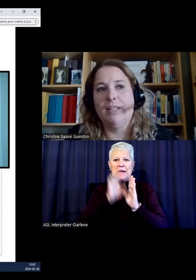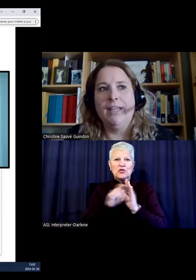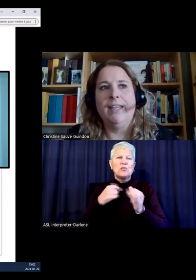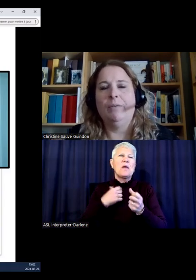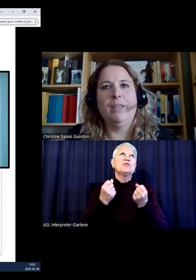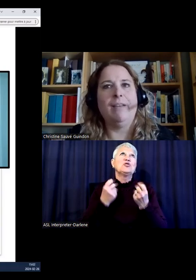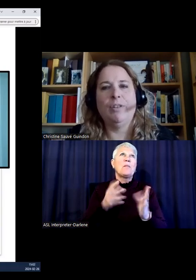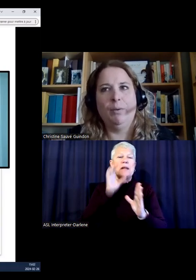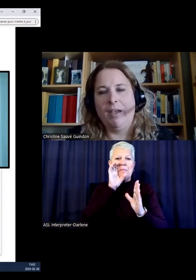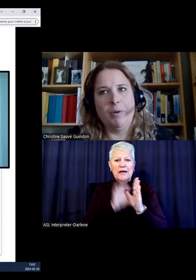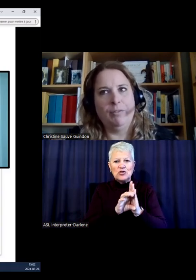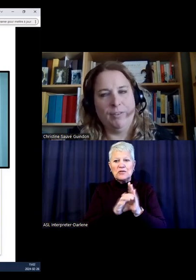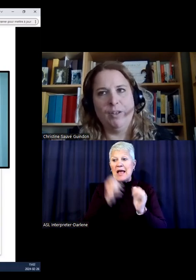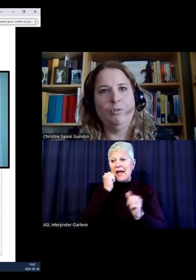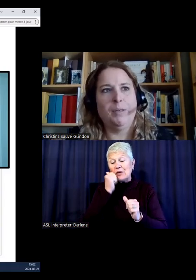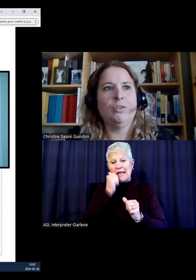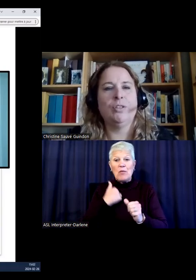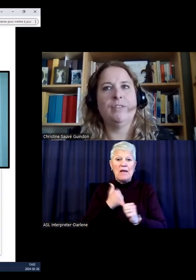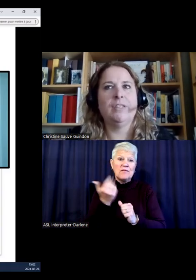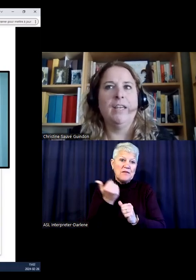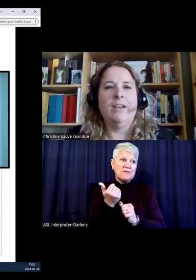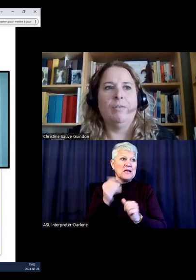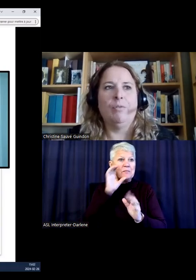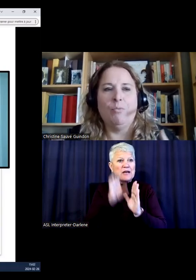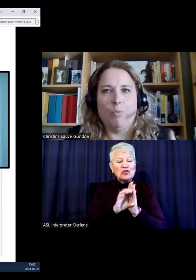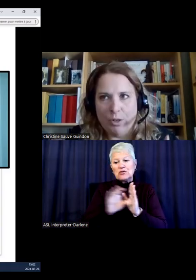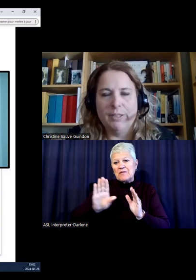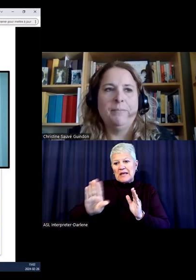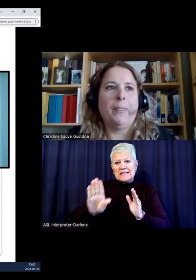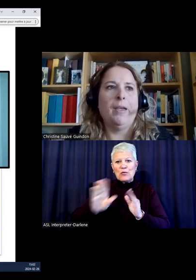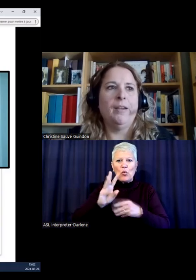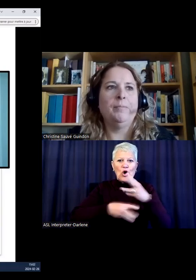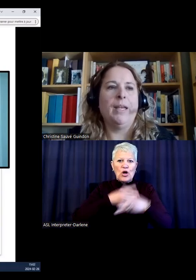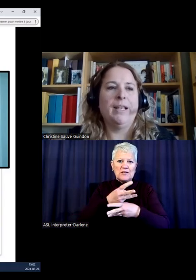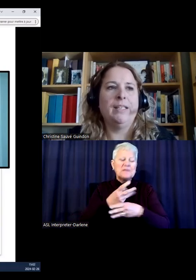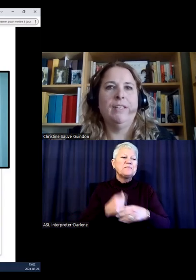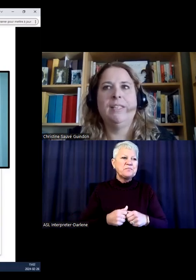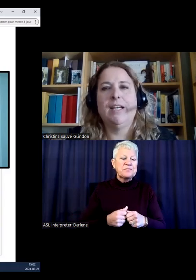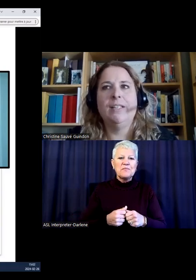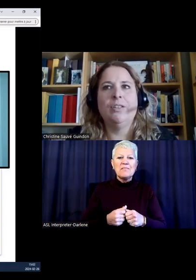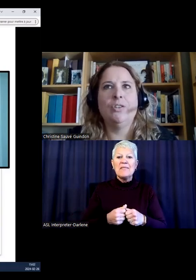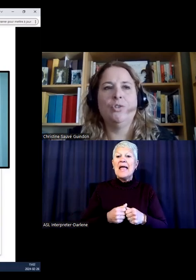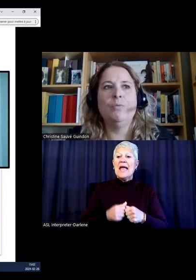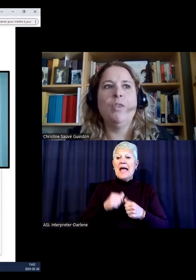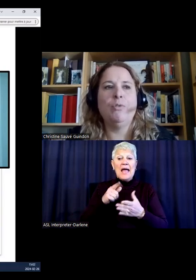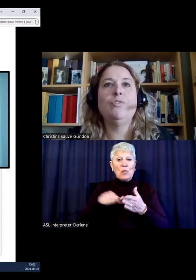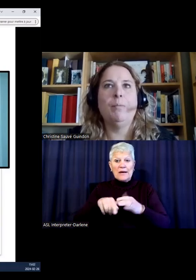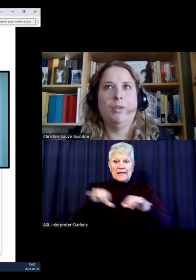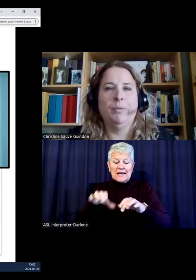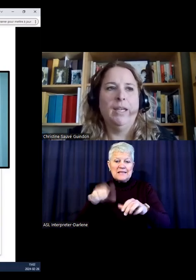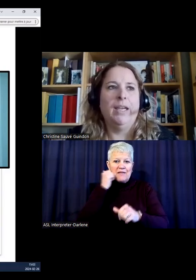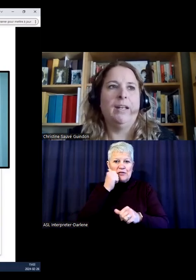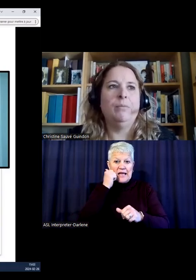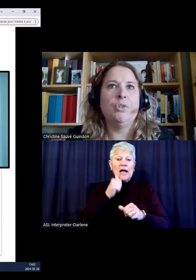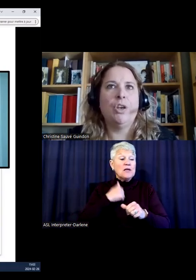pictures. Every day we have about 50 new pictures of his world and activities he does. So she went through some of